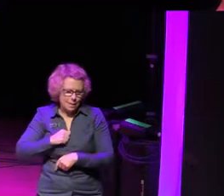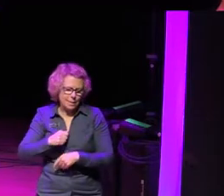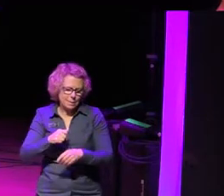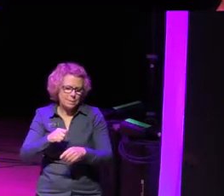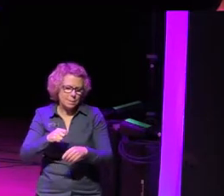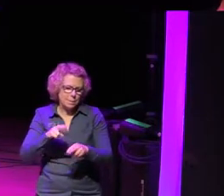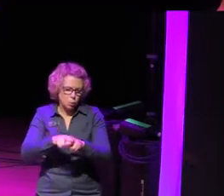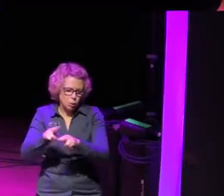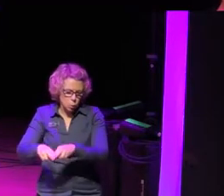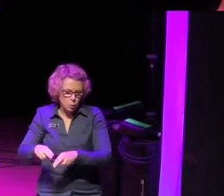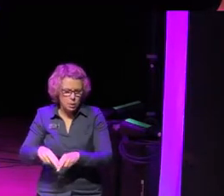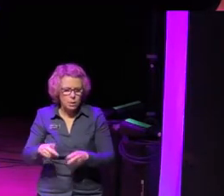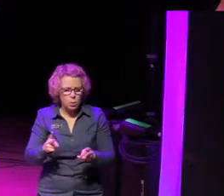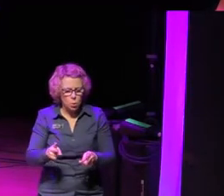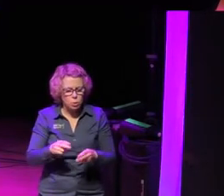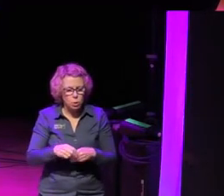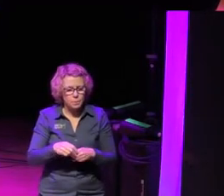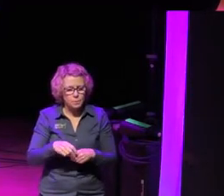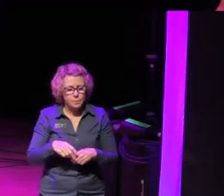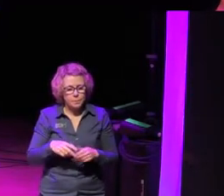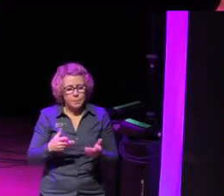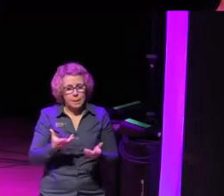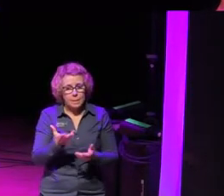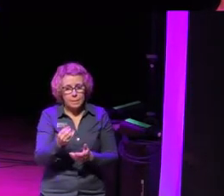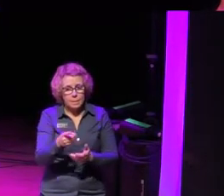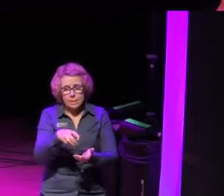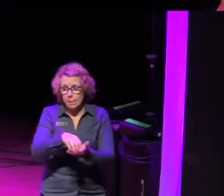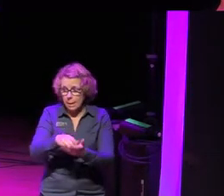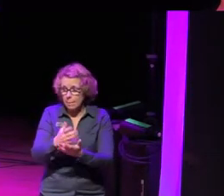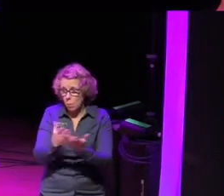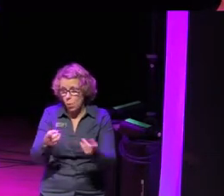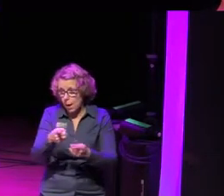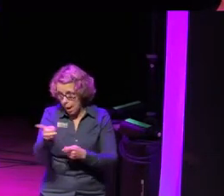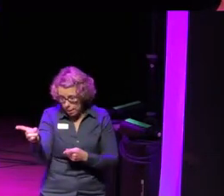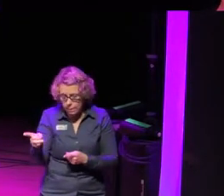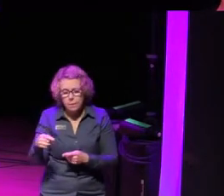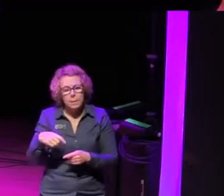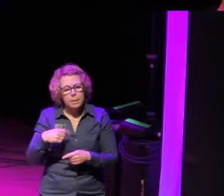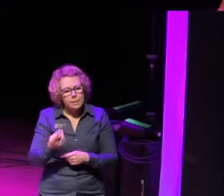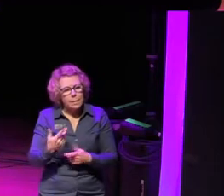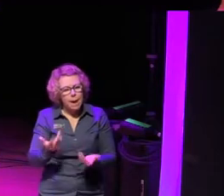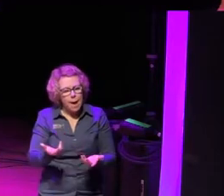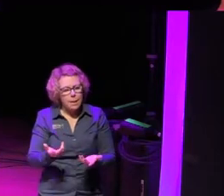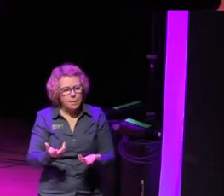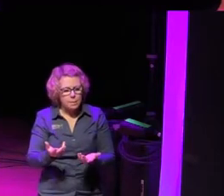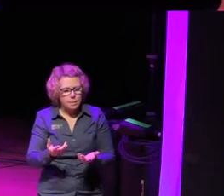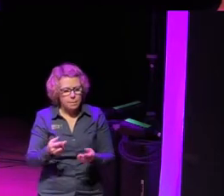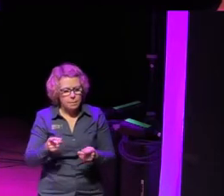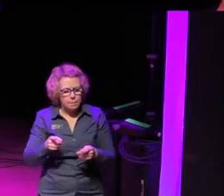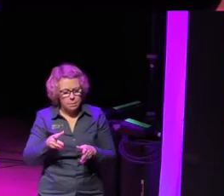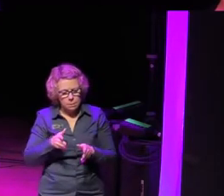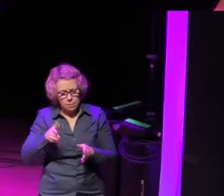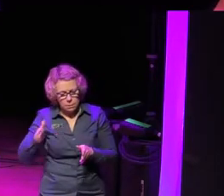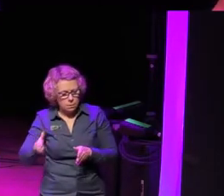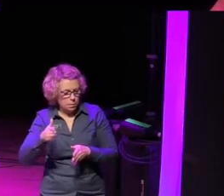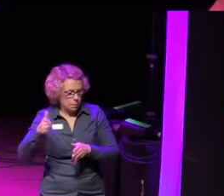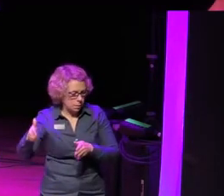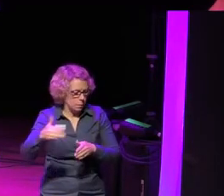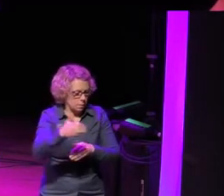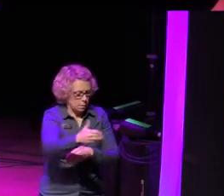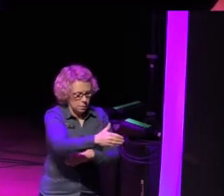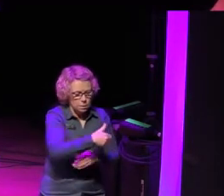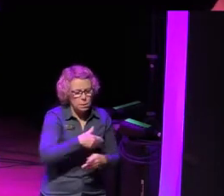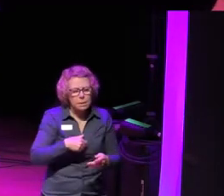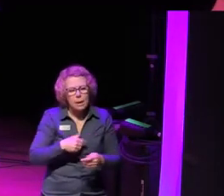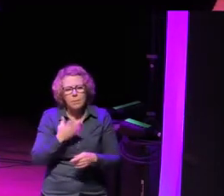society organizations, many of you are here, you are standing on the sidelines. When